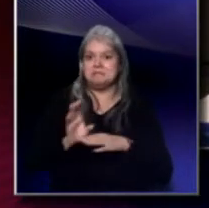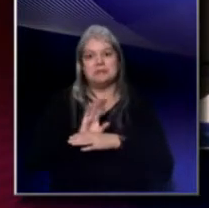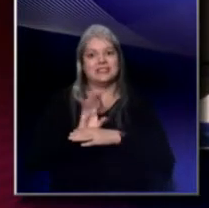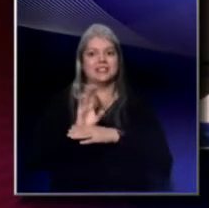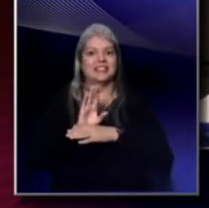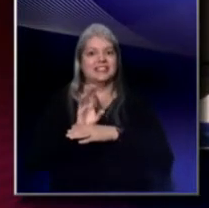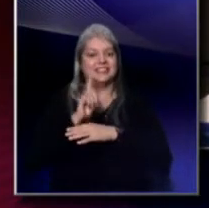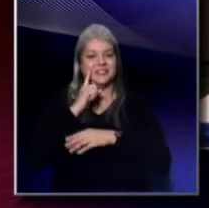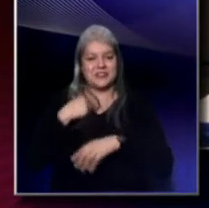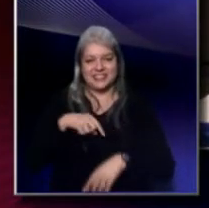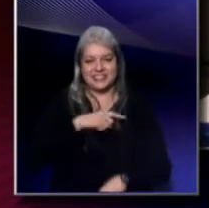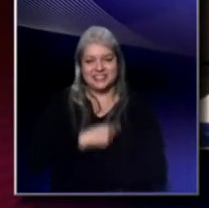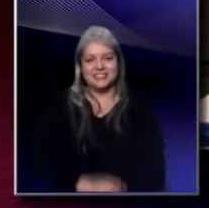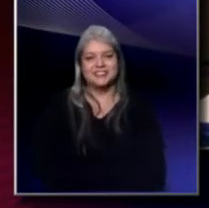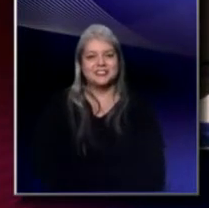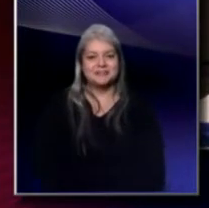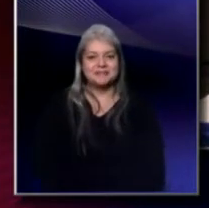day for us.